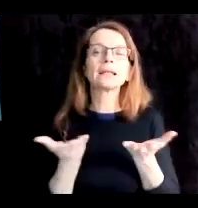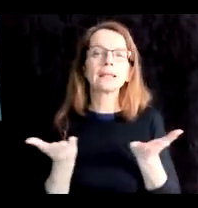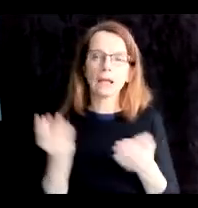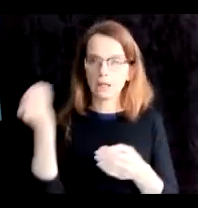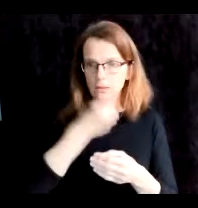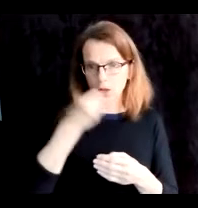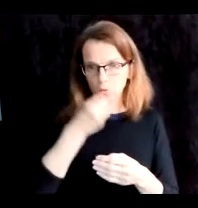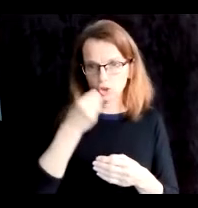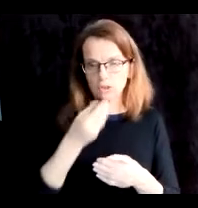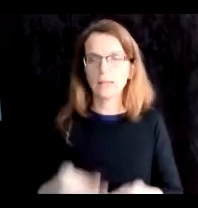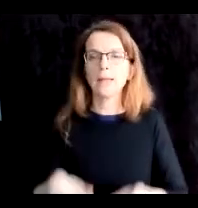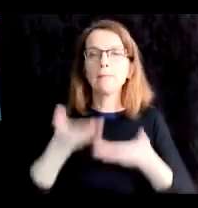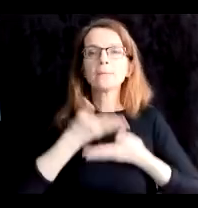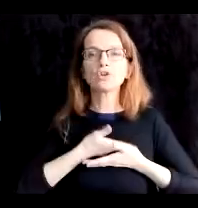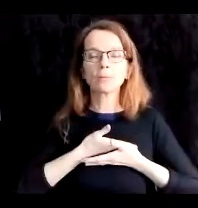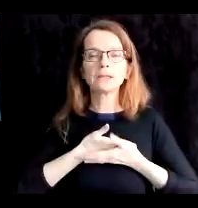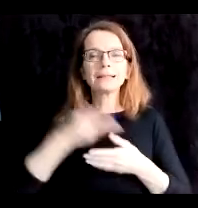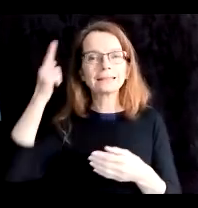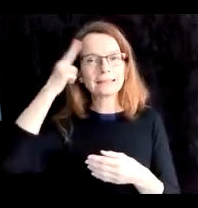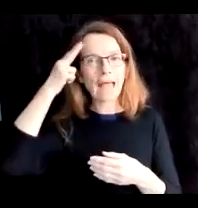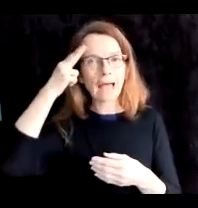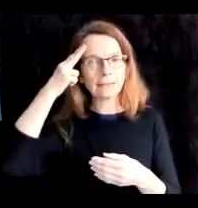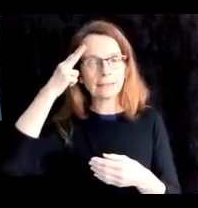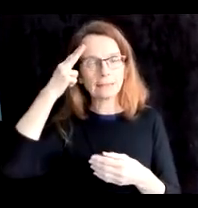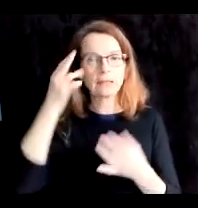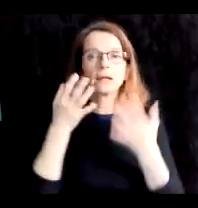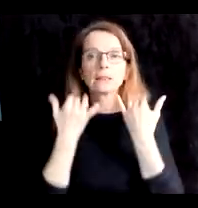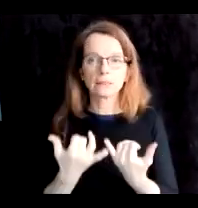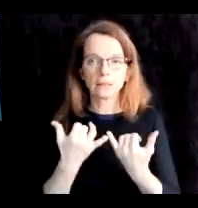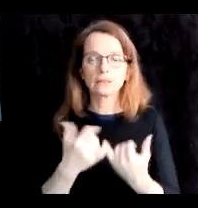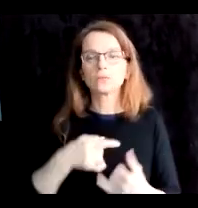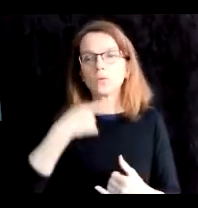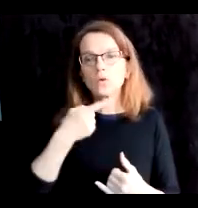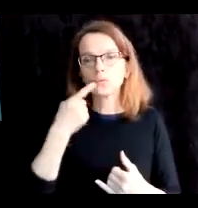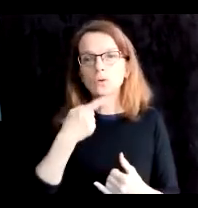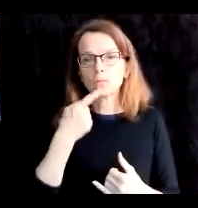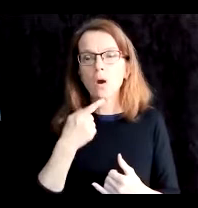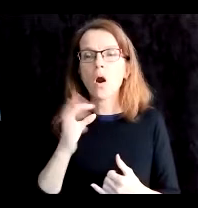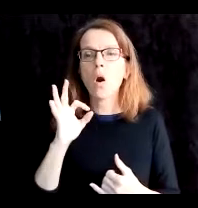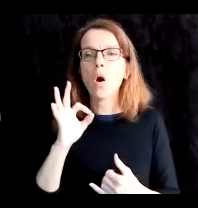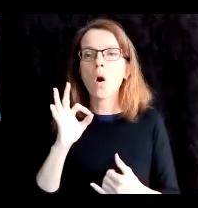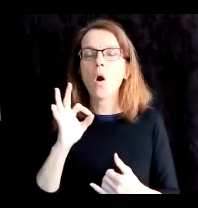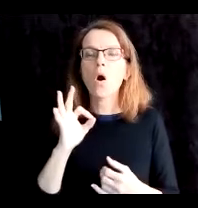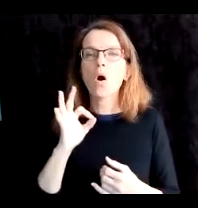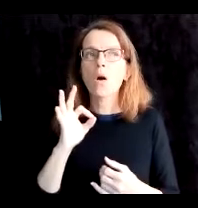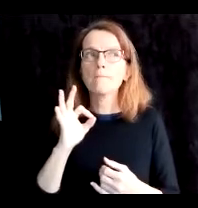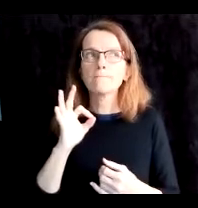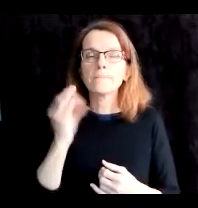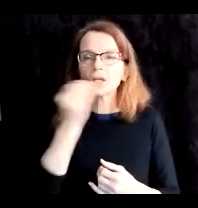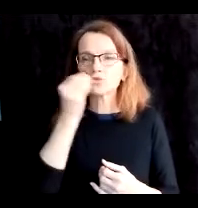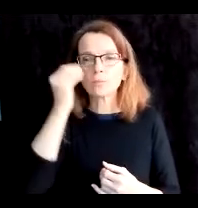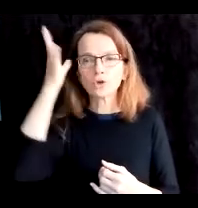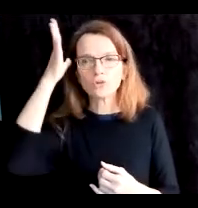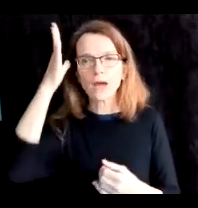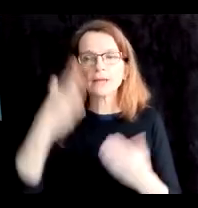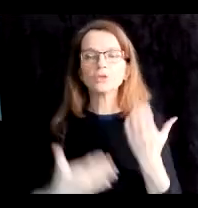talk more about global citizenship education. And that's what what I will advocate